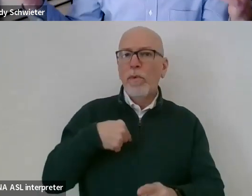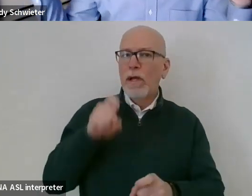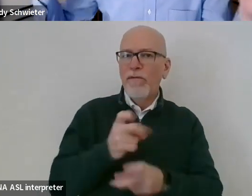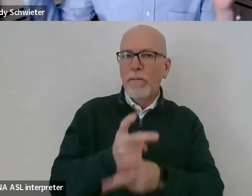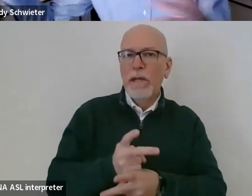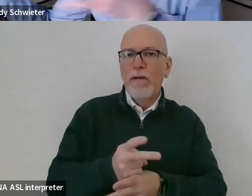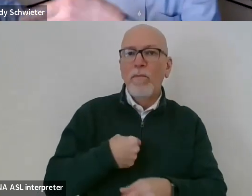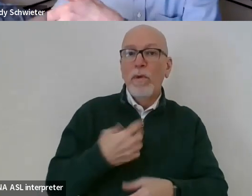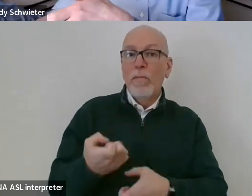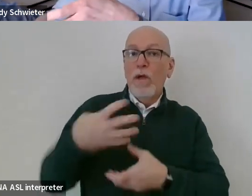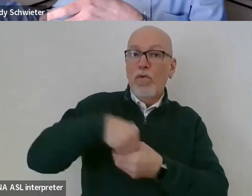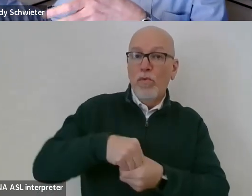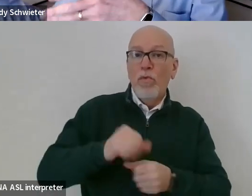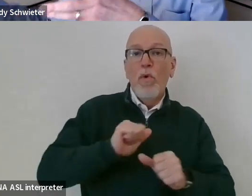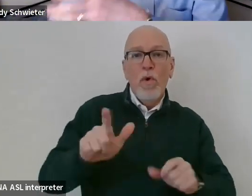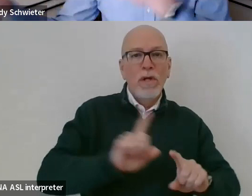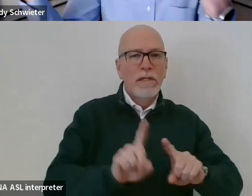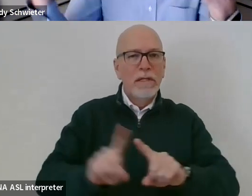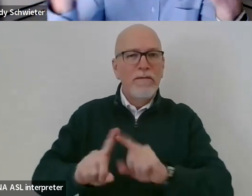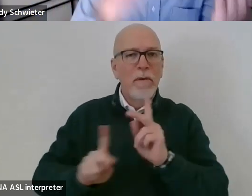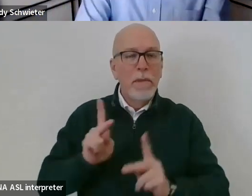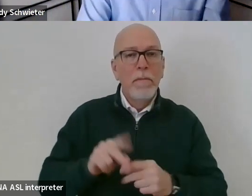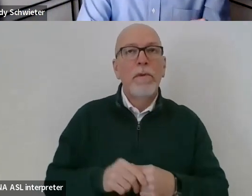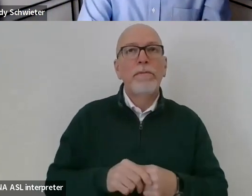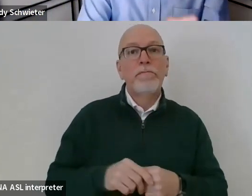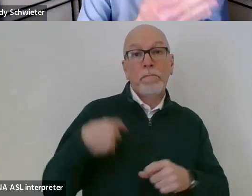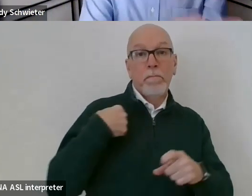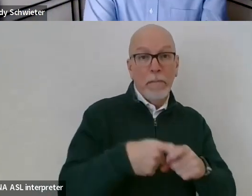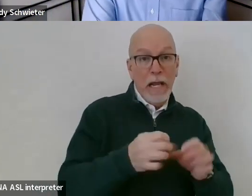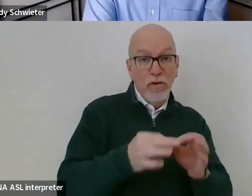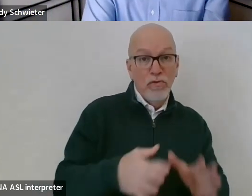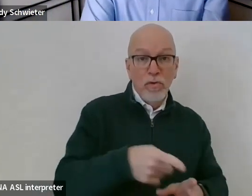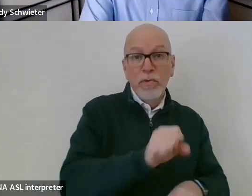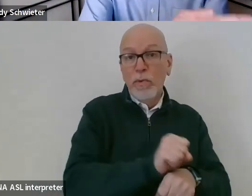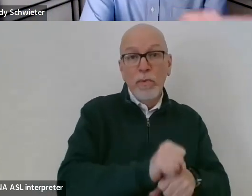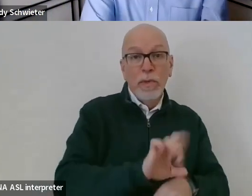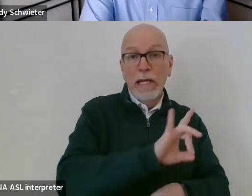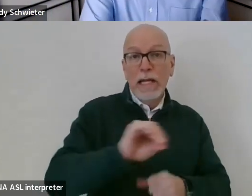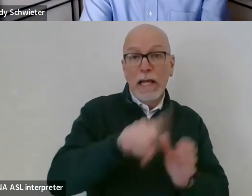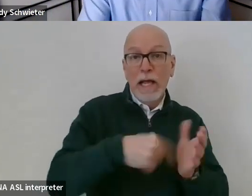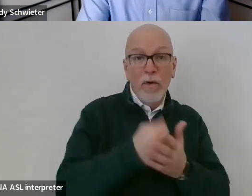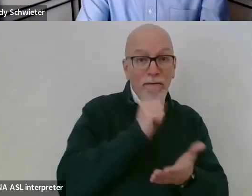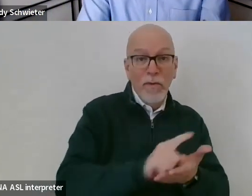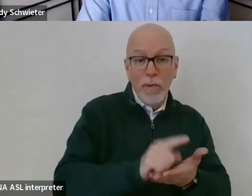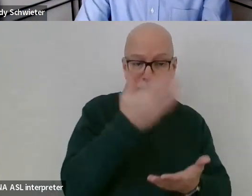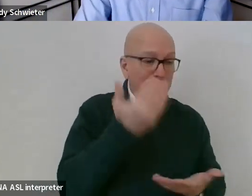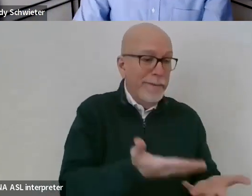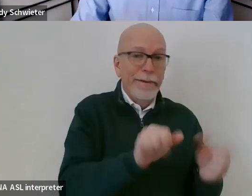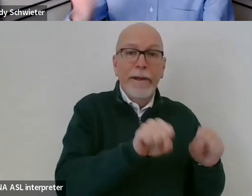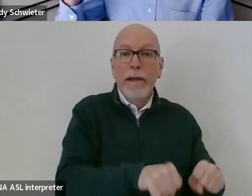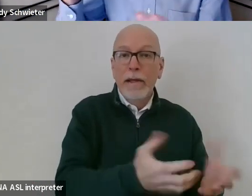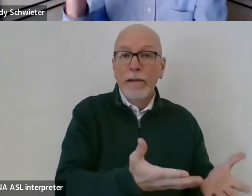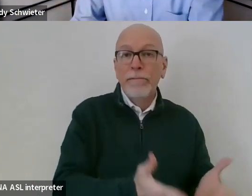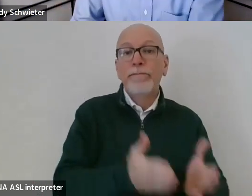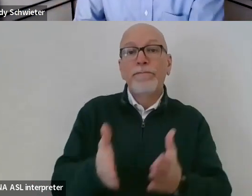that we're including all those different people. The Spanish interpreter who's working 80 hours a week because they can, and